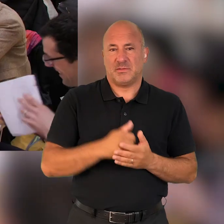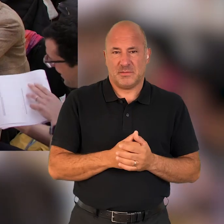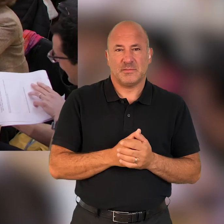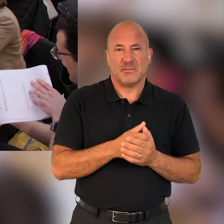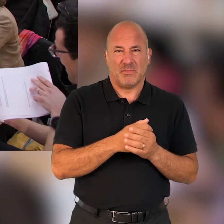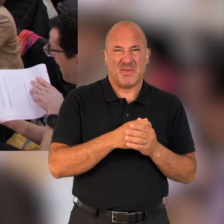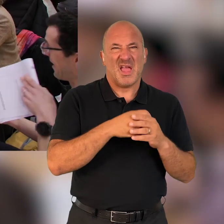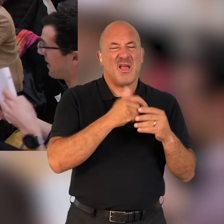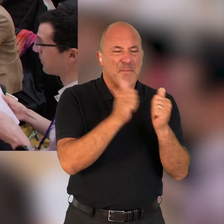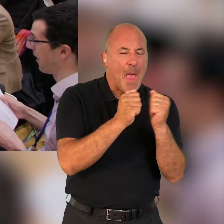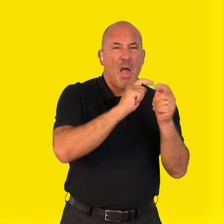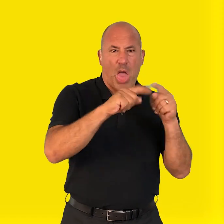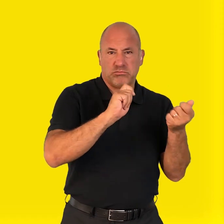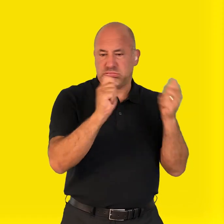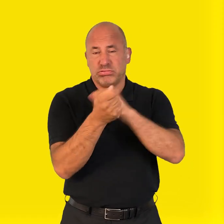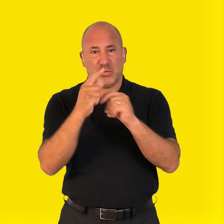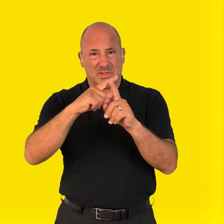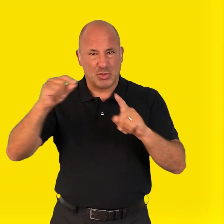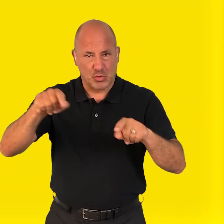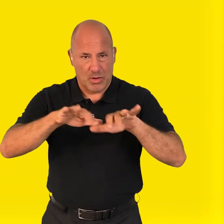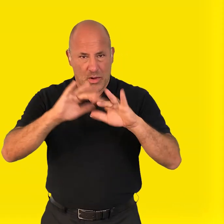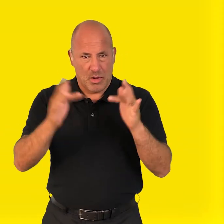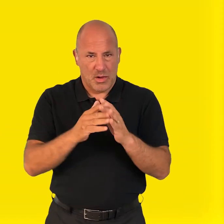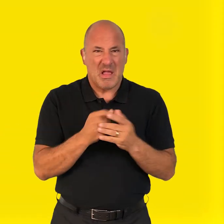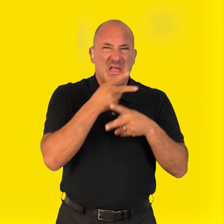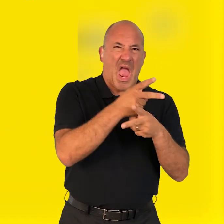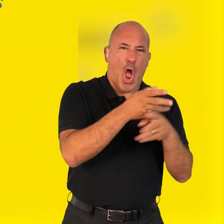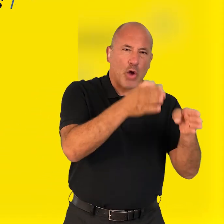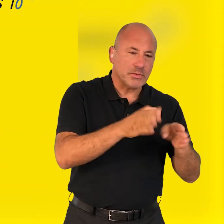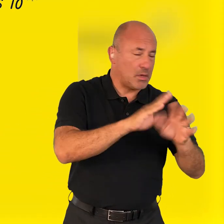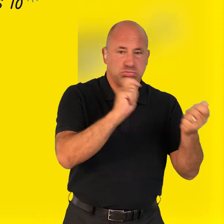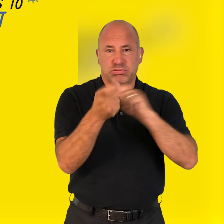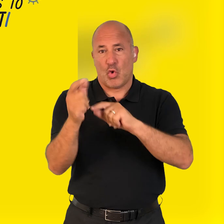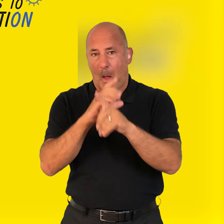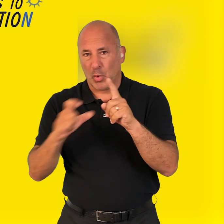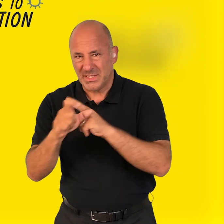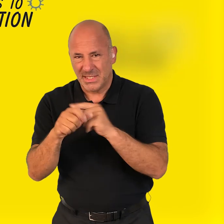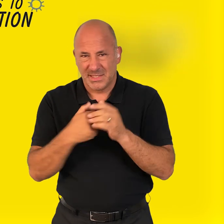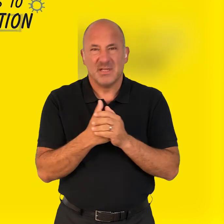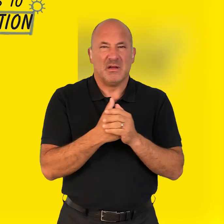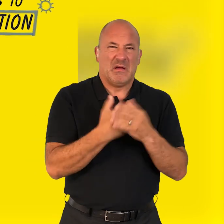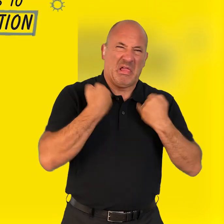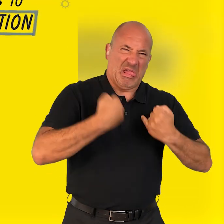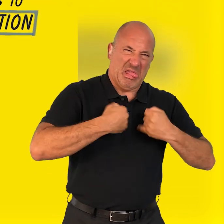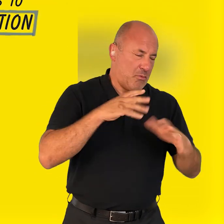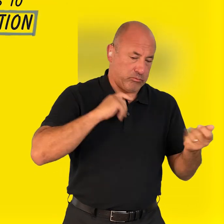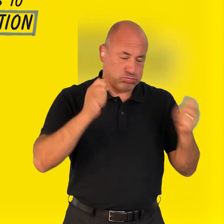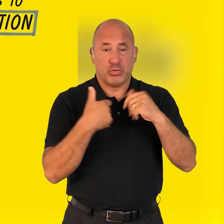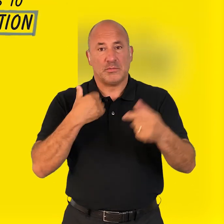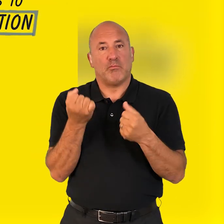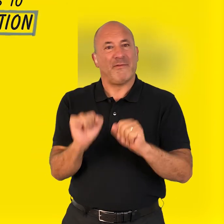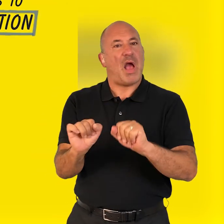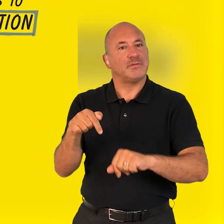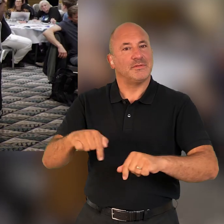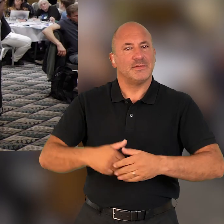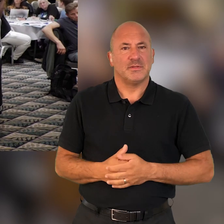health plan. They are moving from analogue to digital, moving care from hospital to communities, and moving from treating sickness to